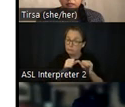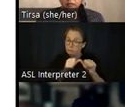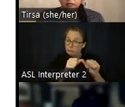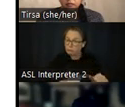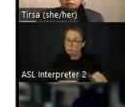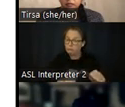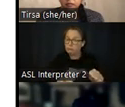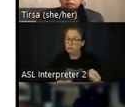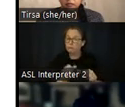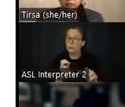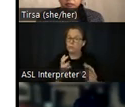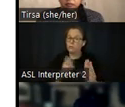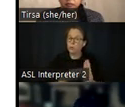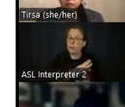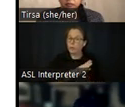become a board member